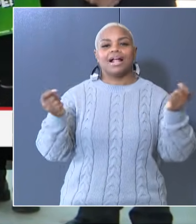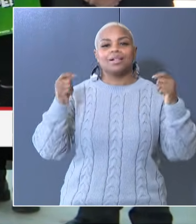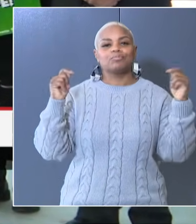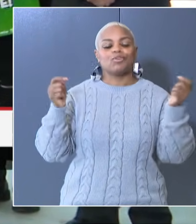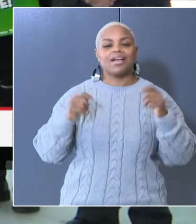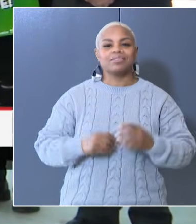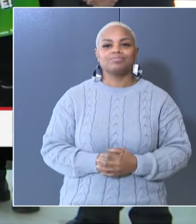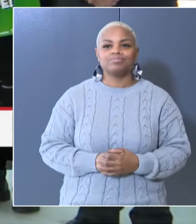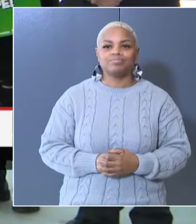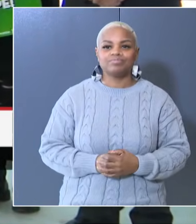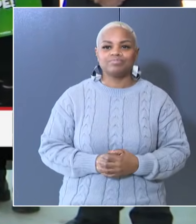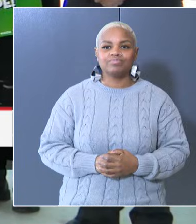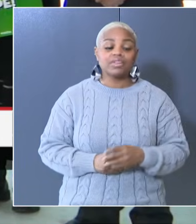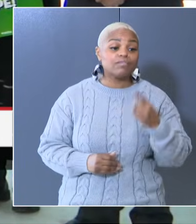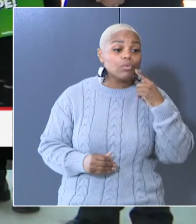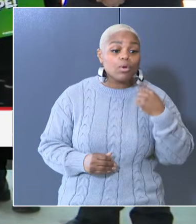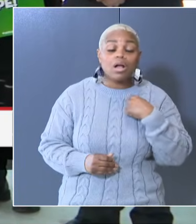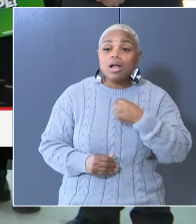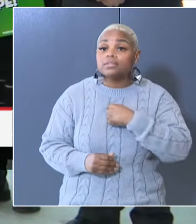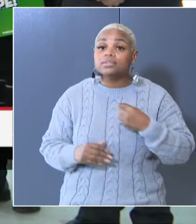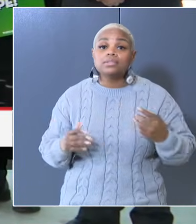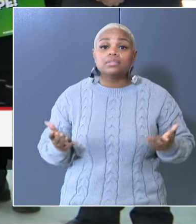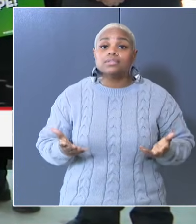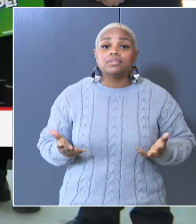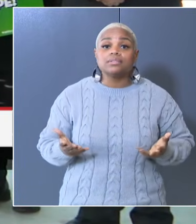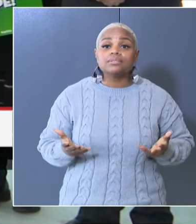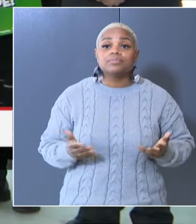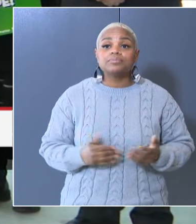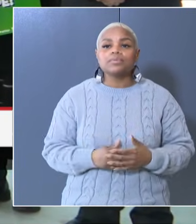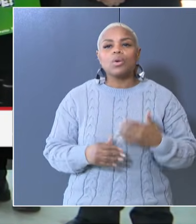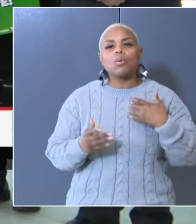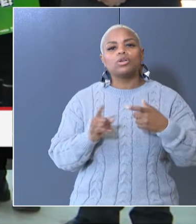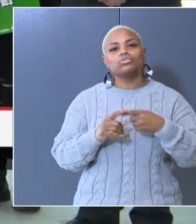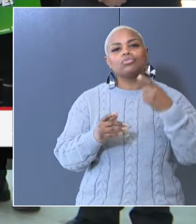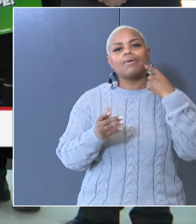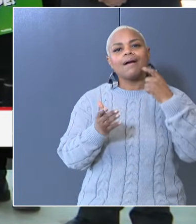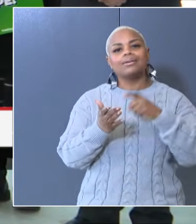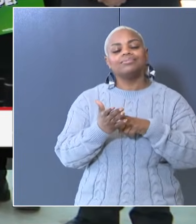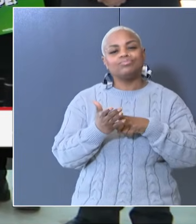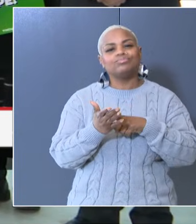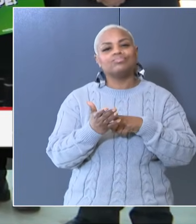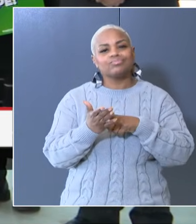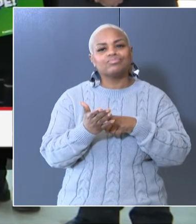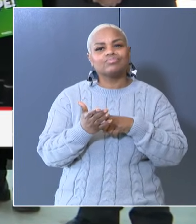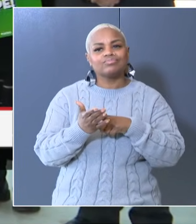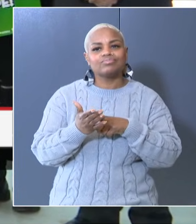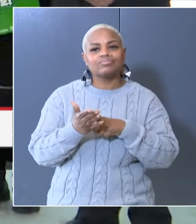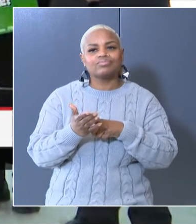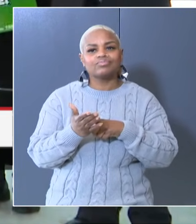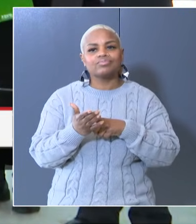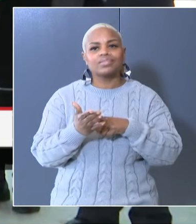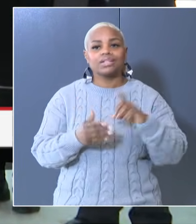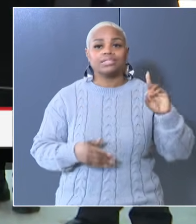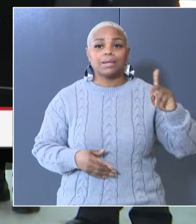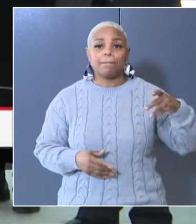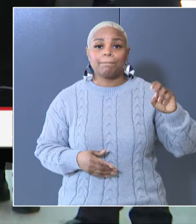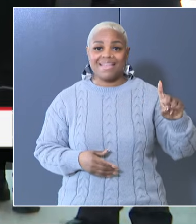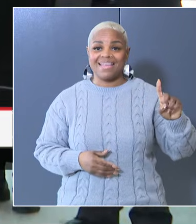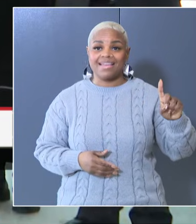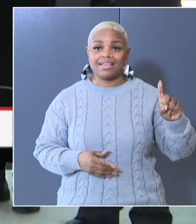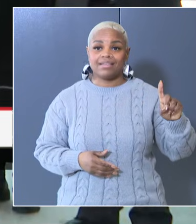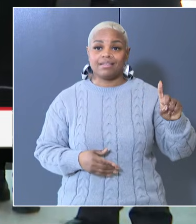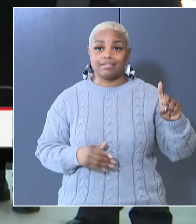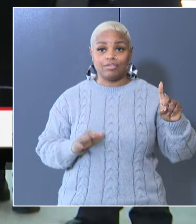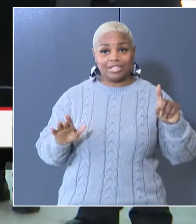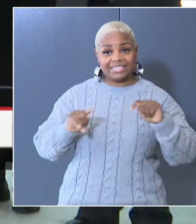for us, I would also recognize Aisha Abosi from DIMPED, Sarosh Otpadwala,